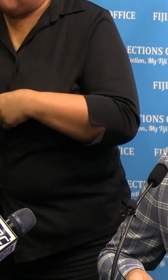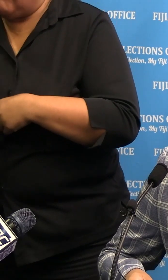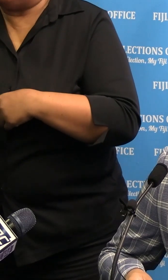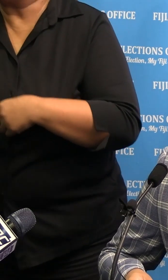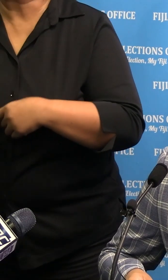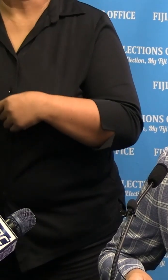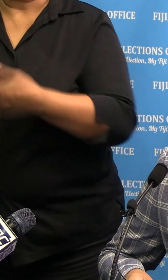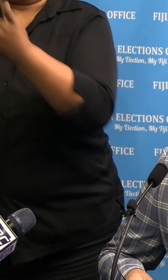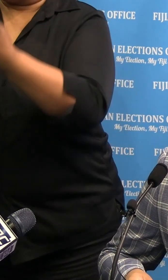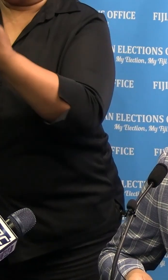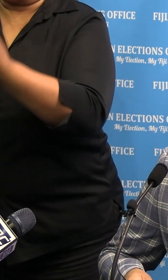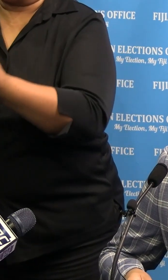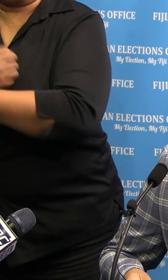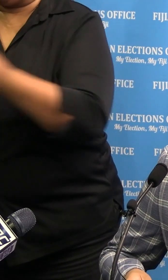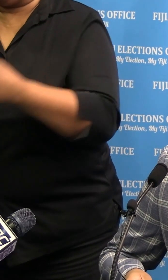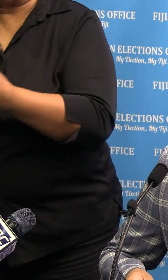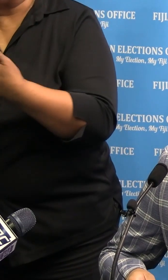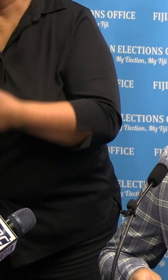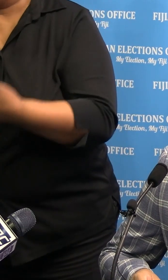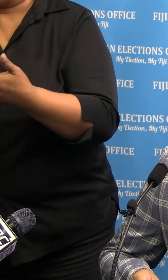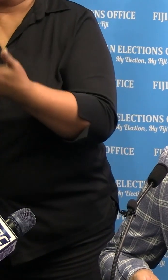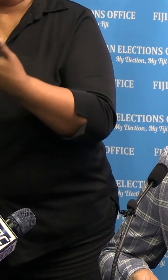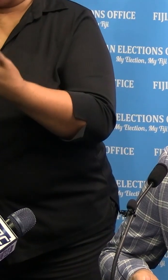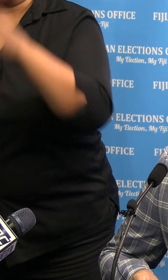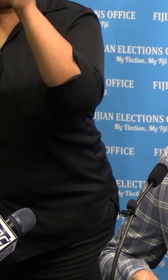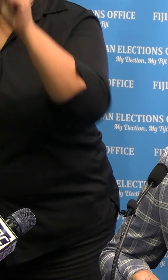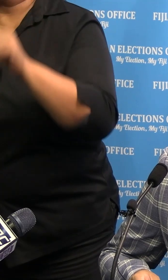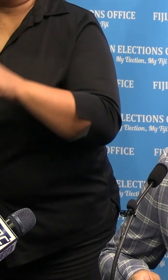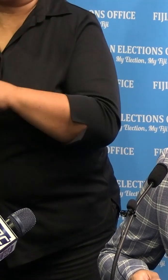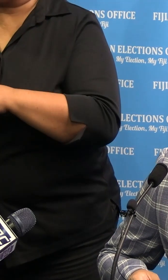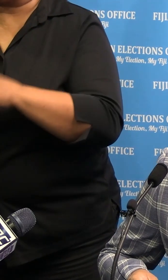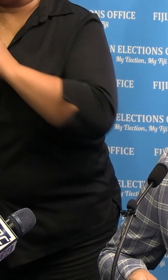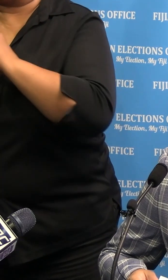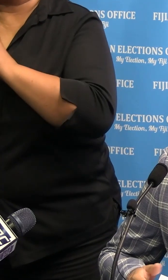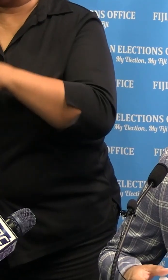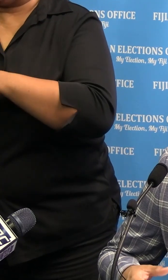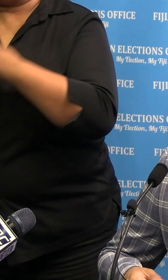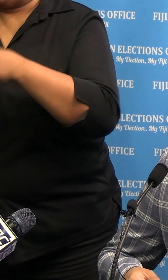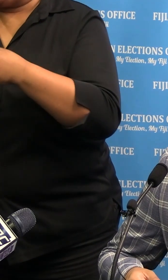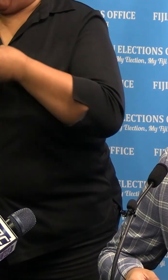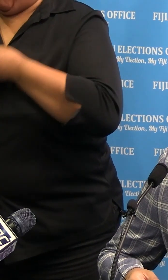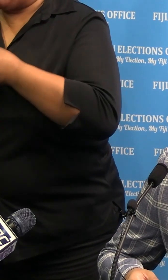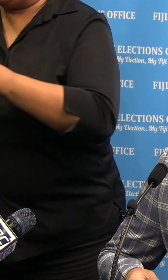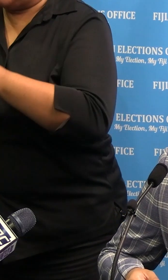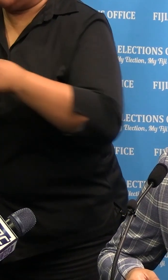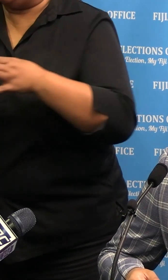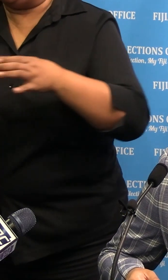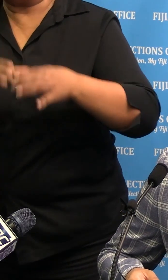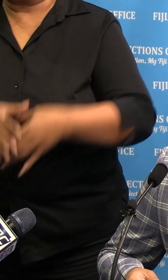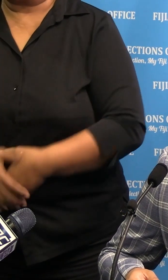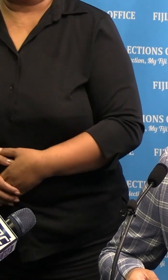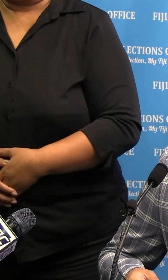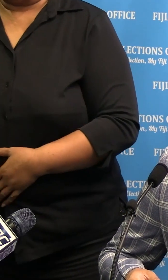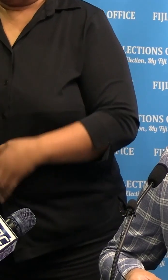necessary actions. So, ladies and gentlemen, that is the concluding remark for pre-poll. The turnout is